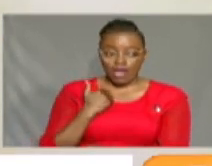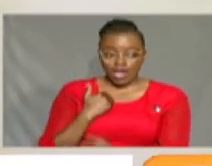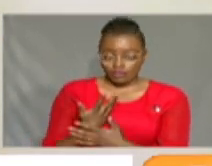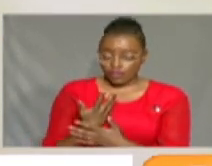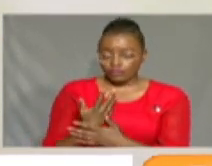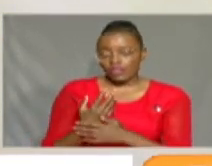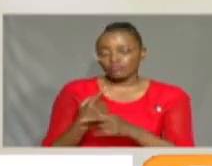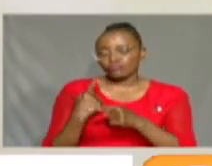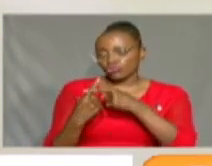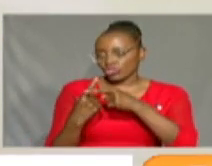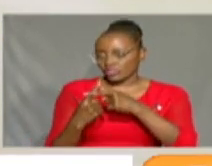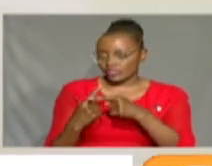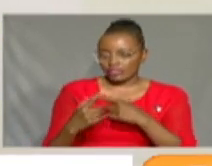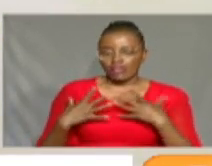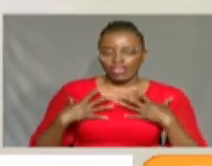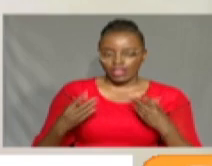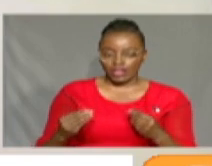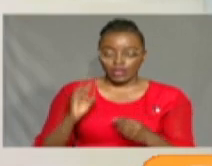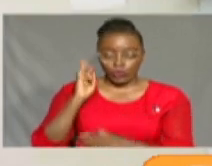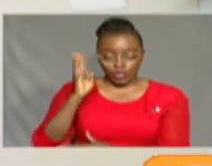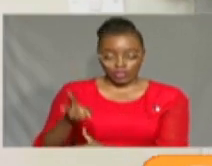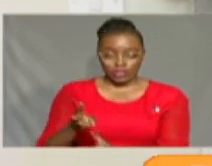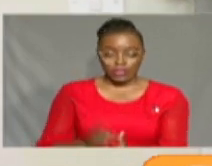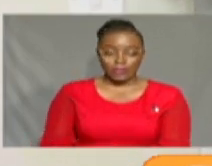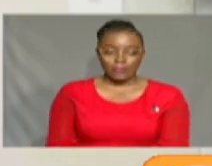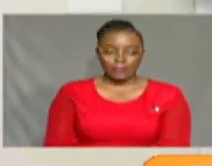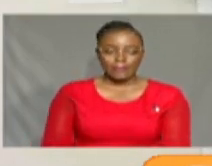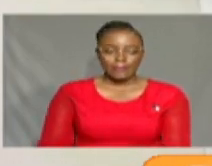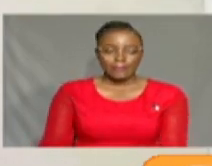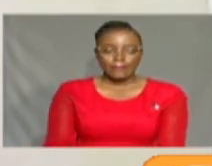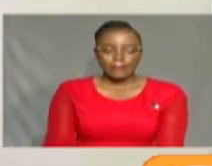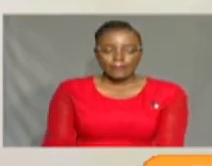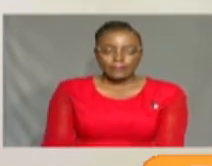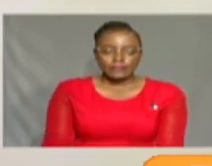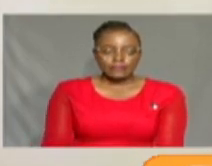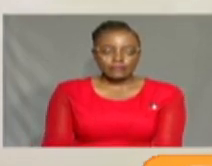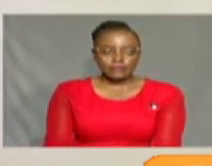positive results. Saida Swale, Citizen TV, Nairobi.